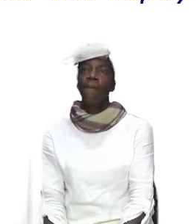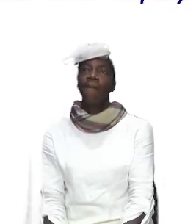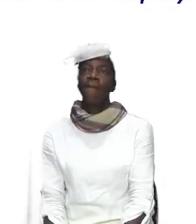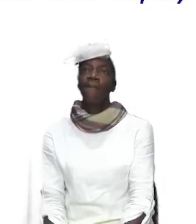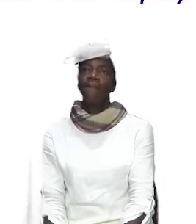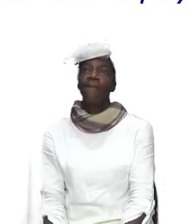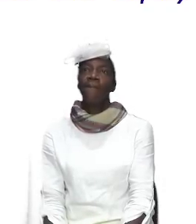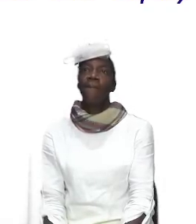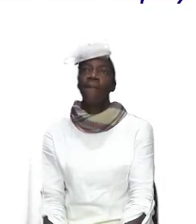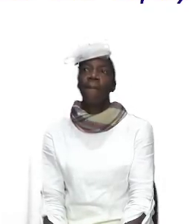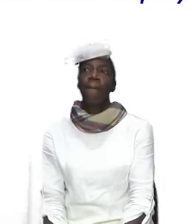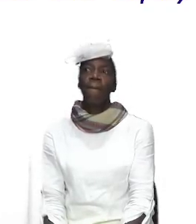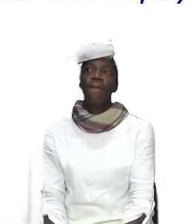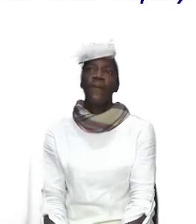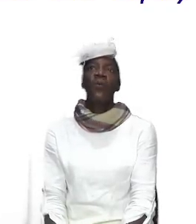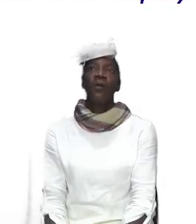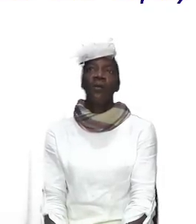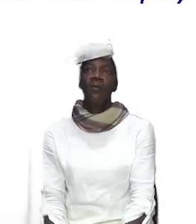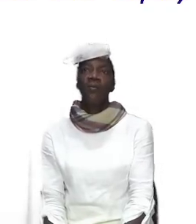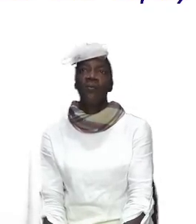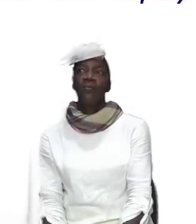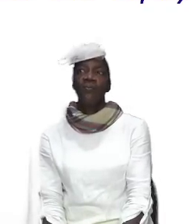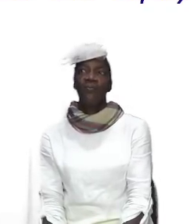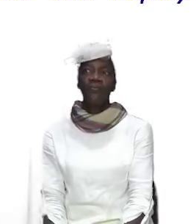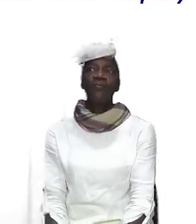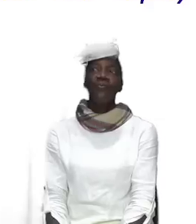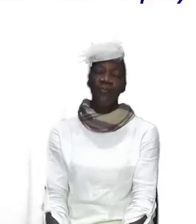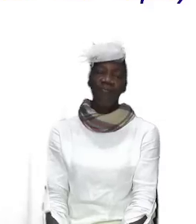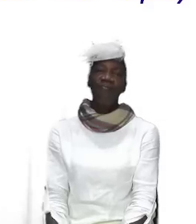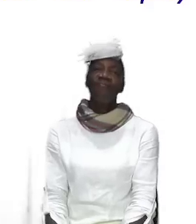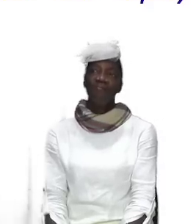The next discipline is when you pray.